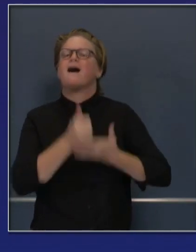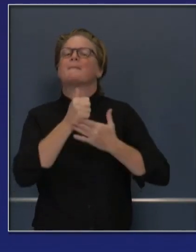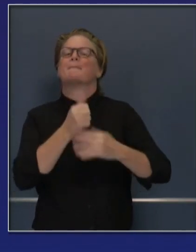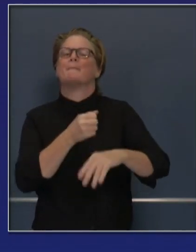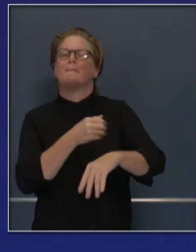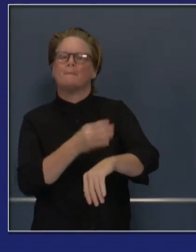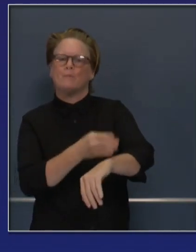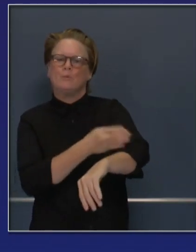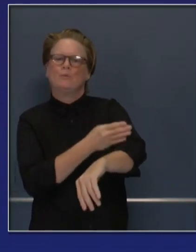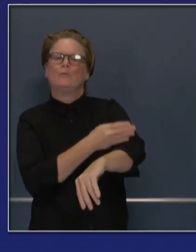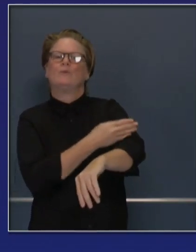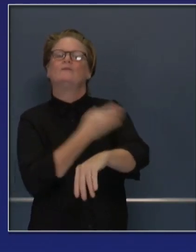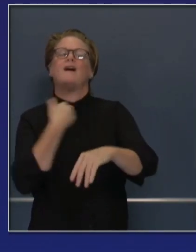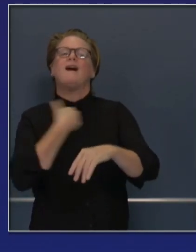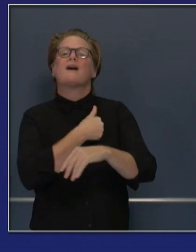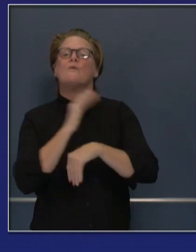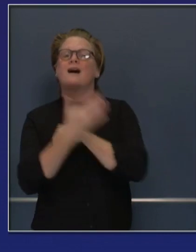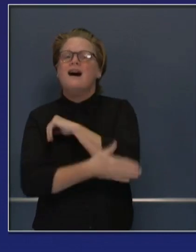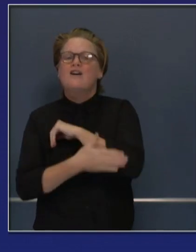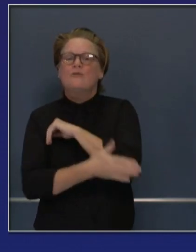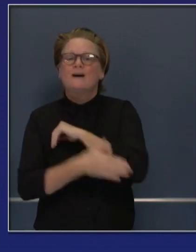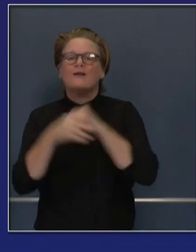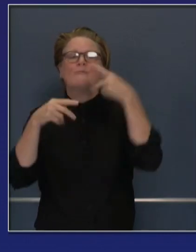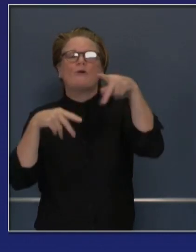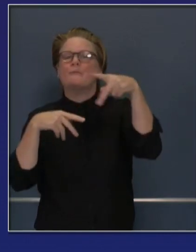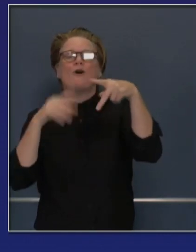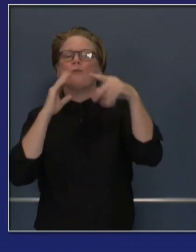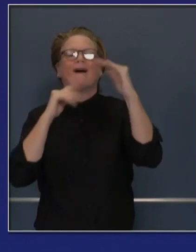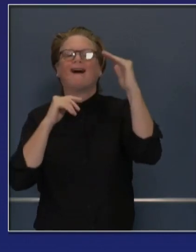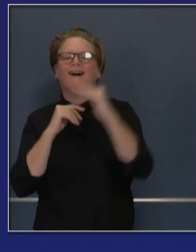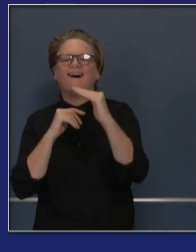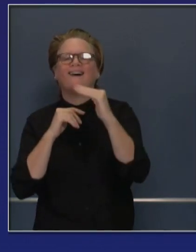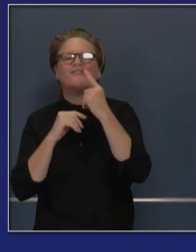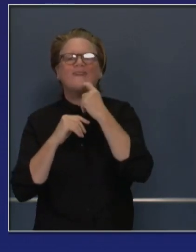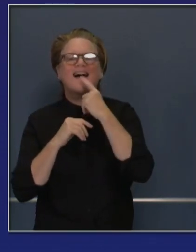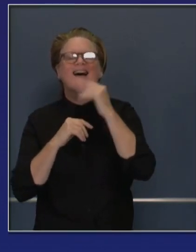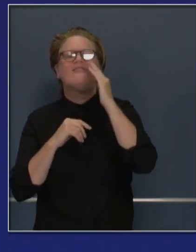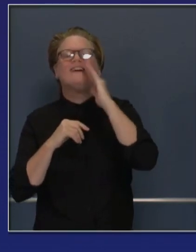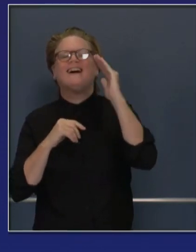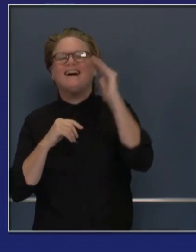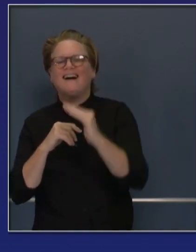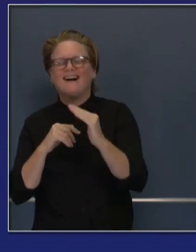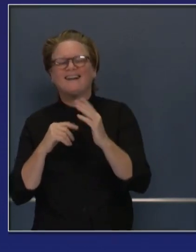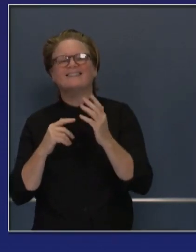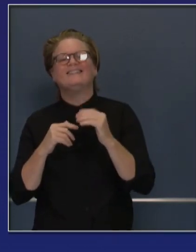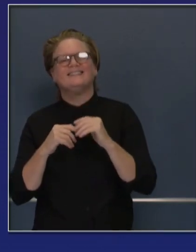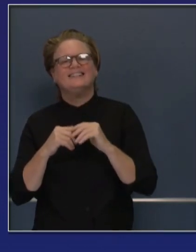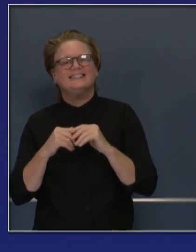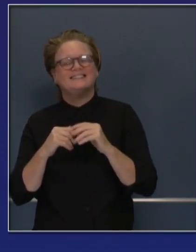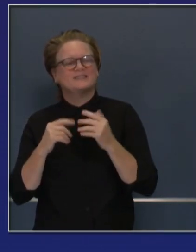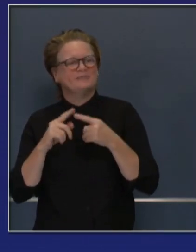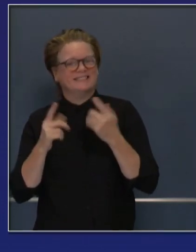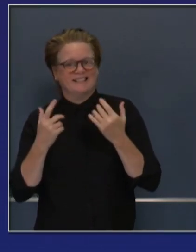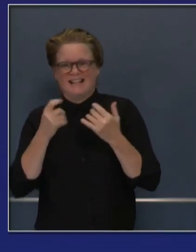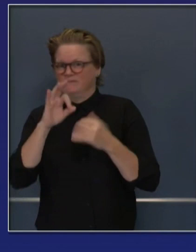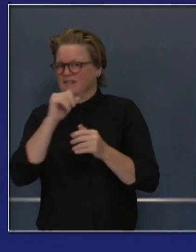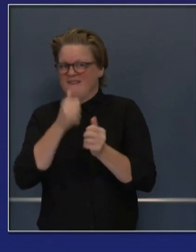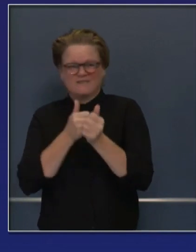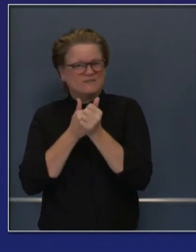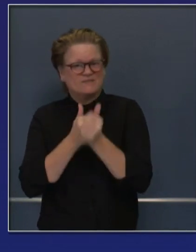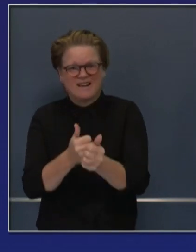orange tier, the yellow tier. Now, when we're seeing case rates go back up, we're seeing less movement forward. In fact, now we're